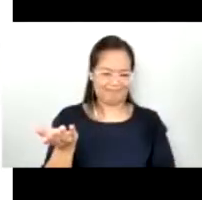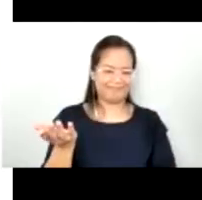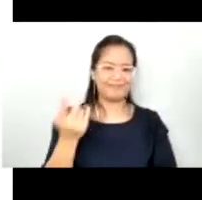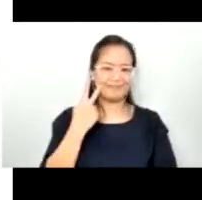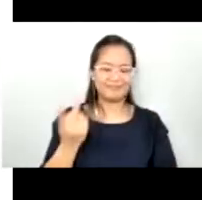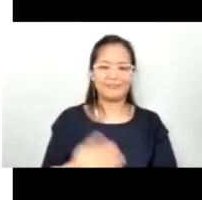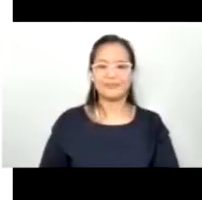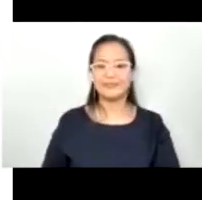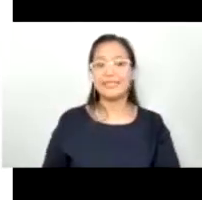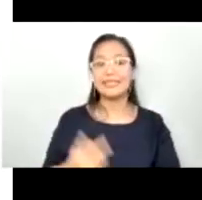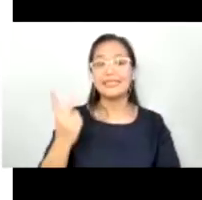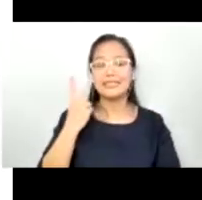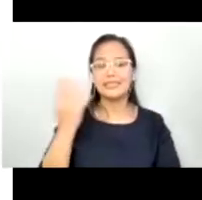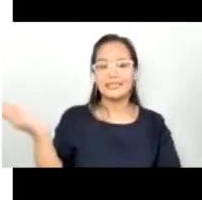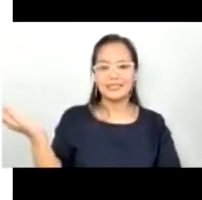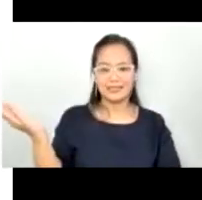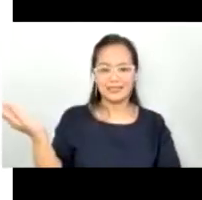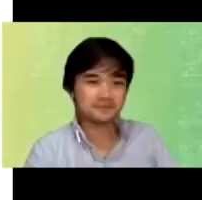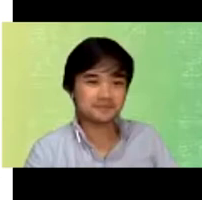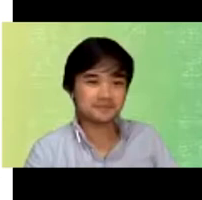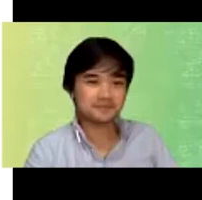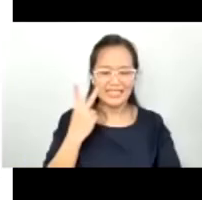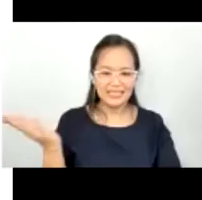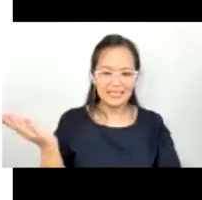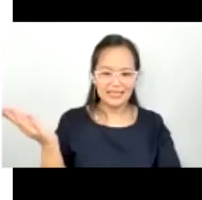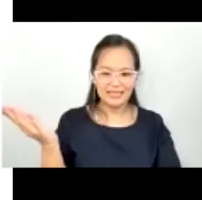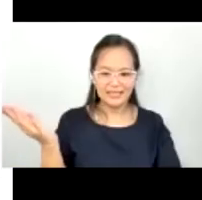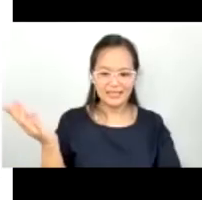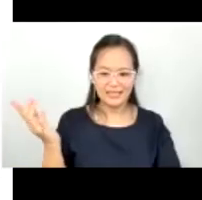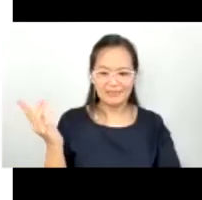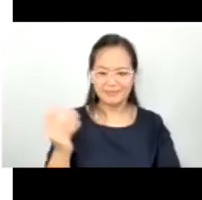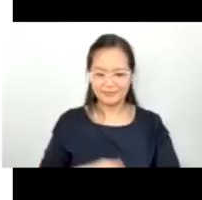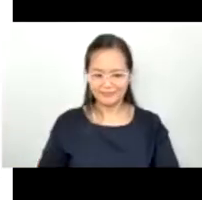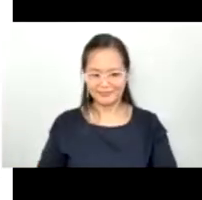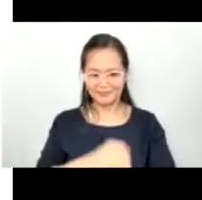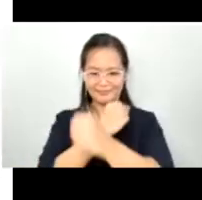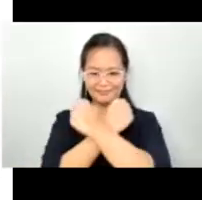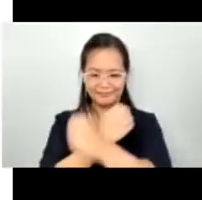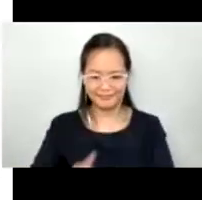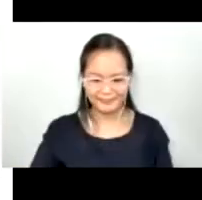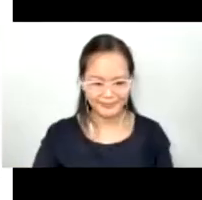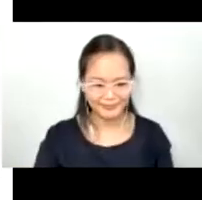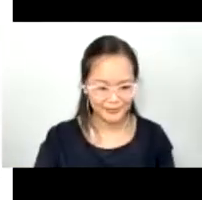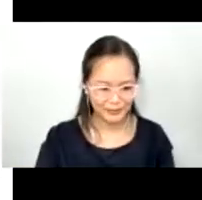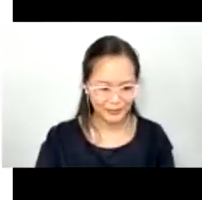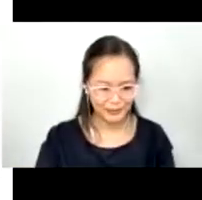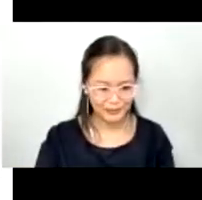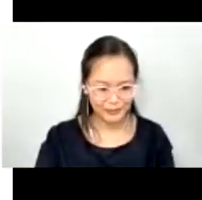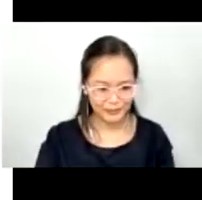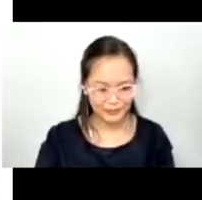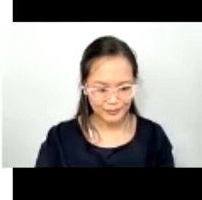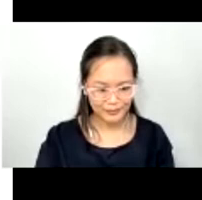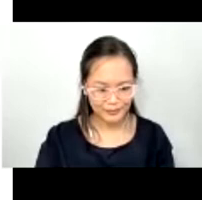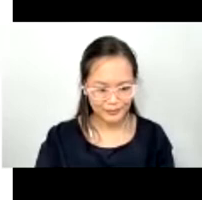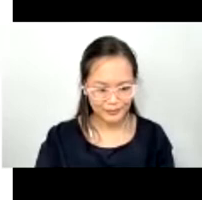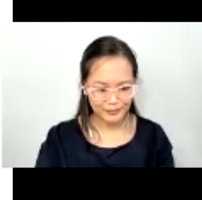Okay, take a look at the slide. What can you see? Could you type in the chat box